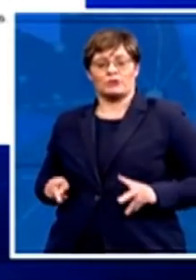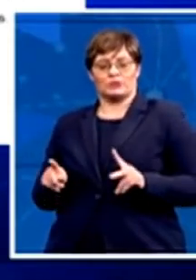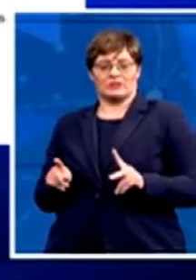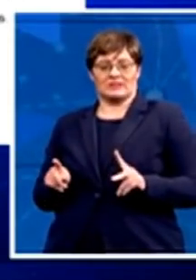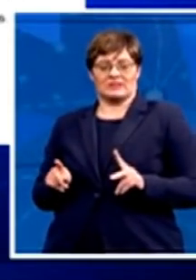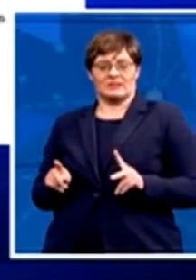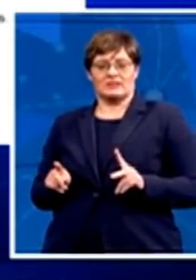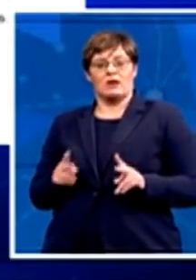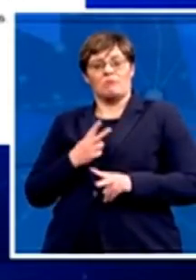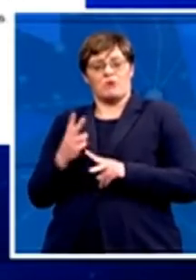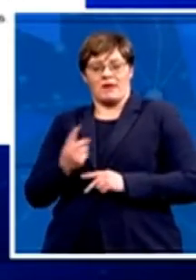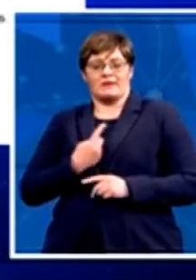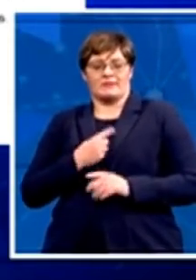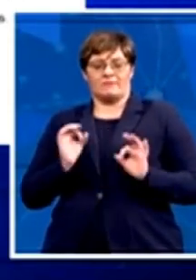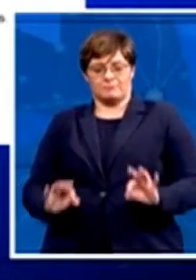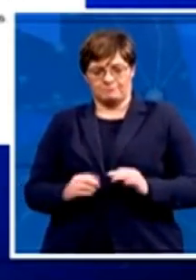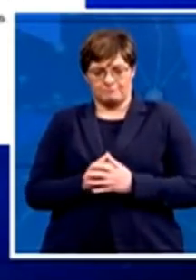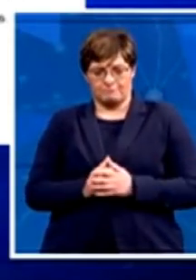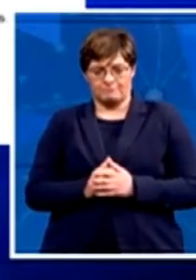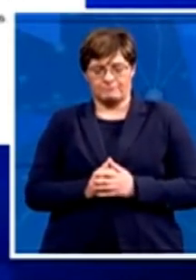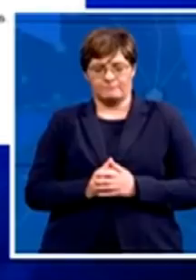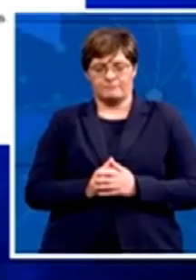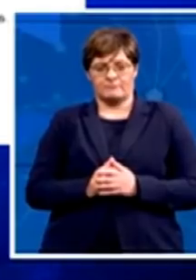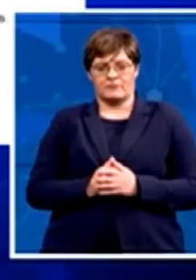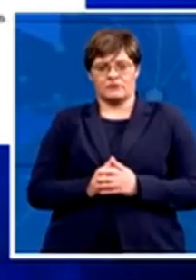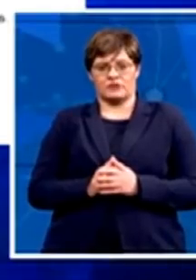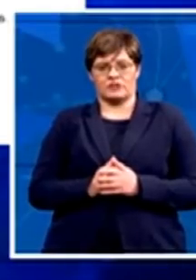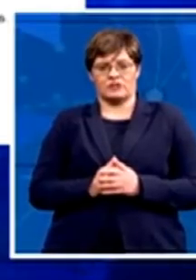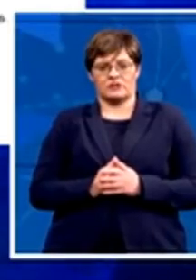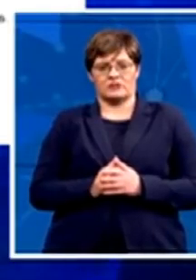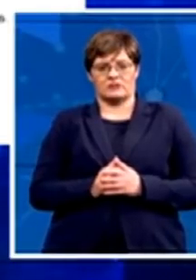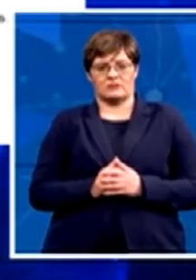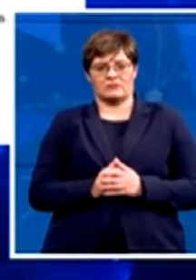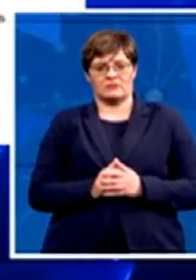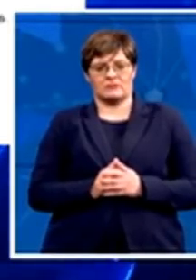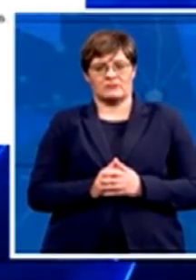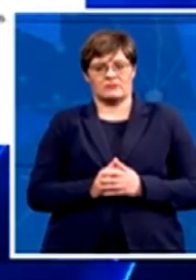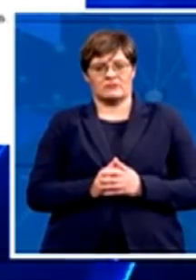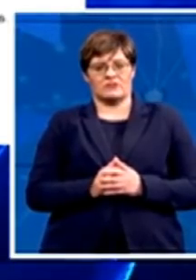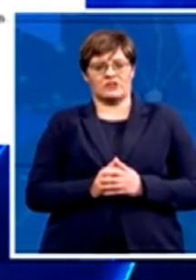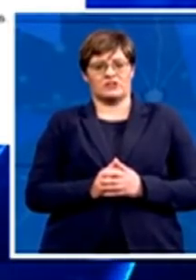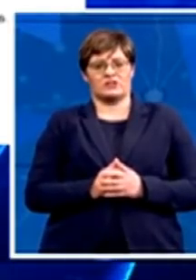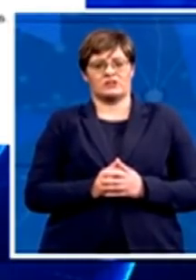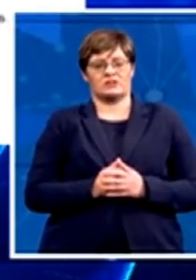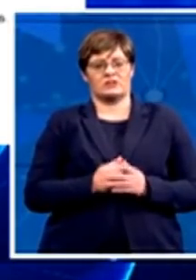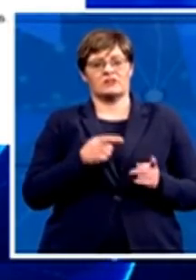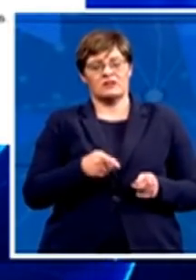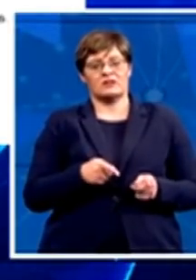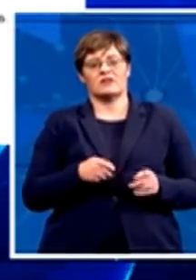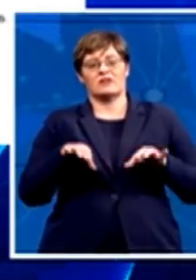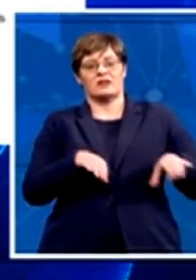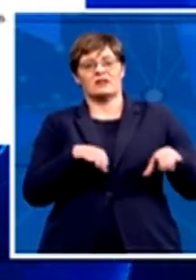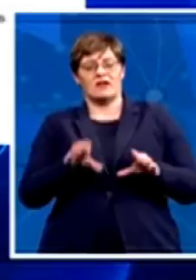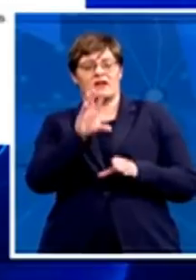In this scenario, members retain the lead. They are actively involved in